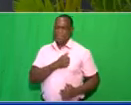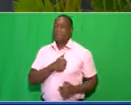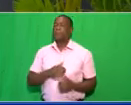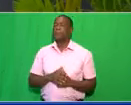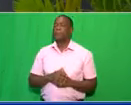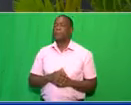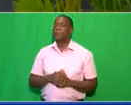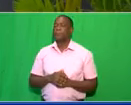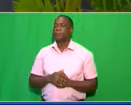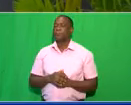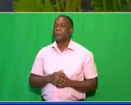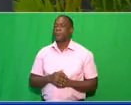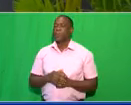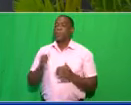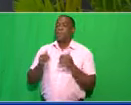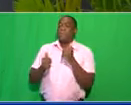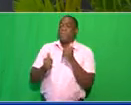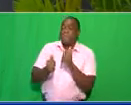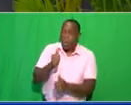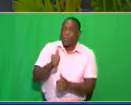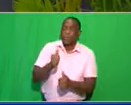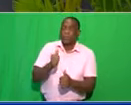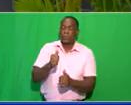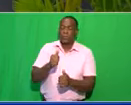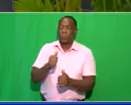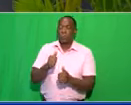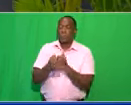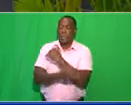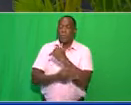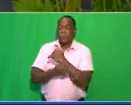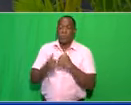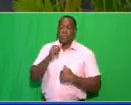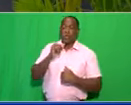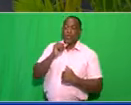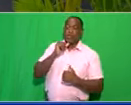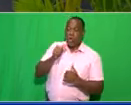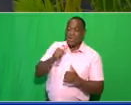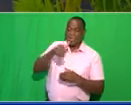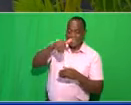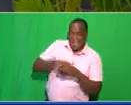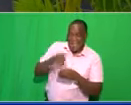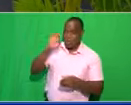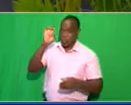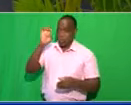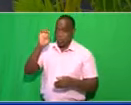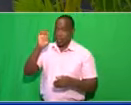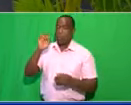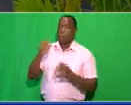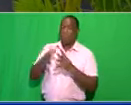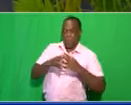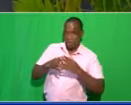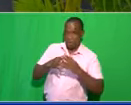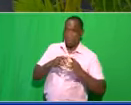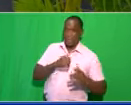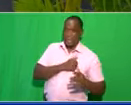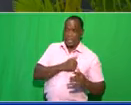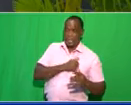most non-OECD countries, that's the countries outside of that group, tend to perform below